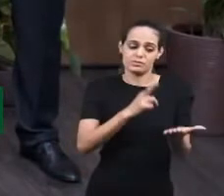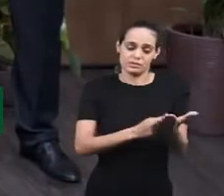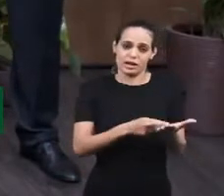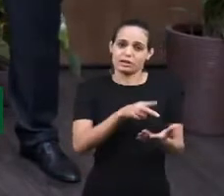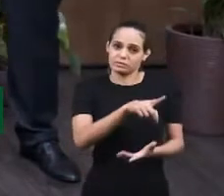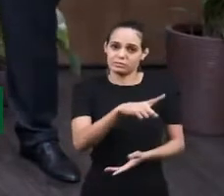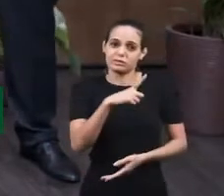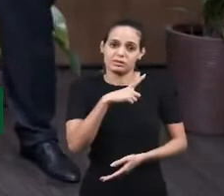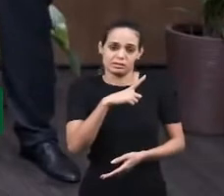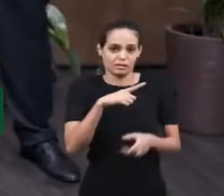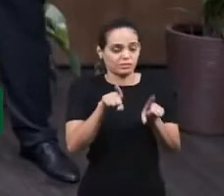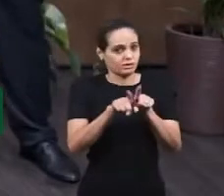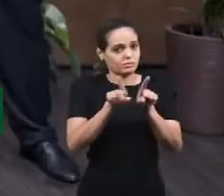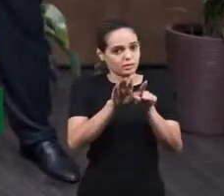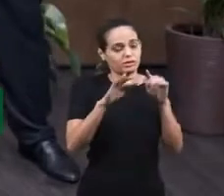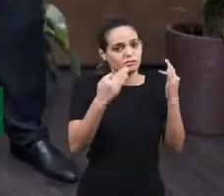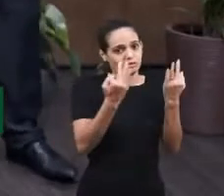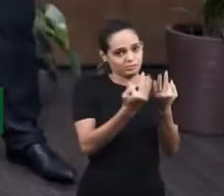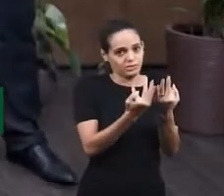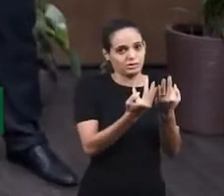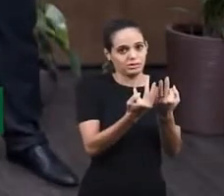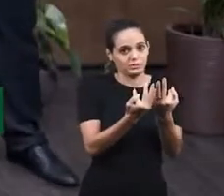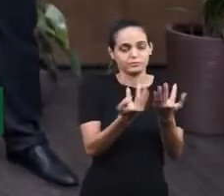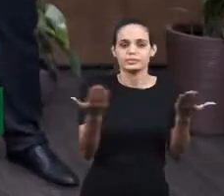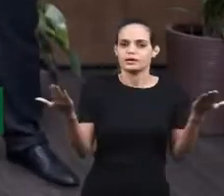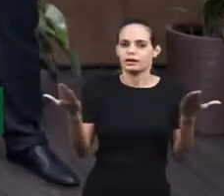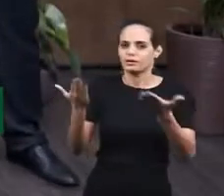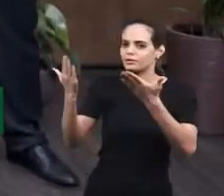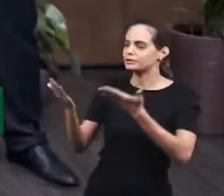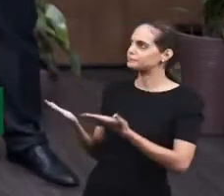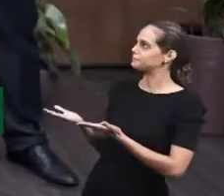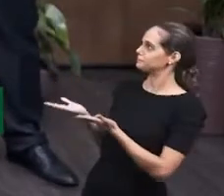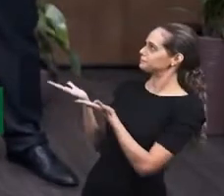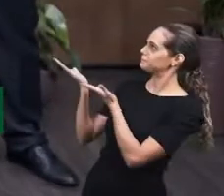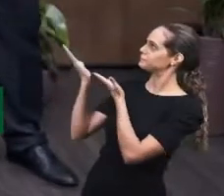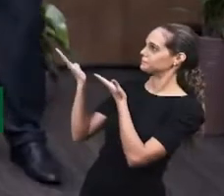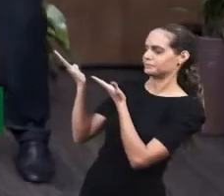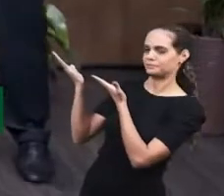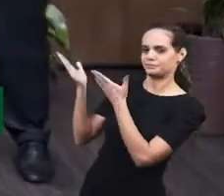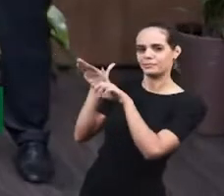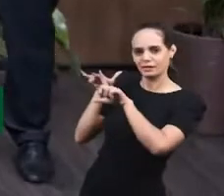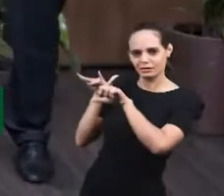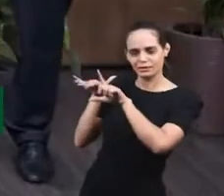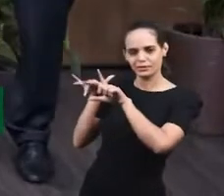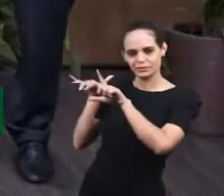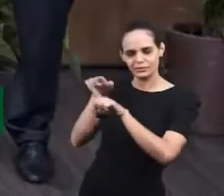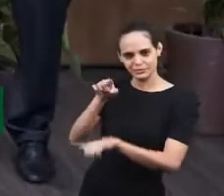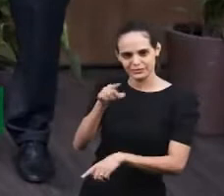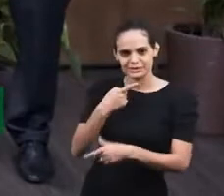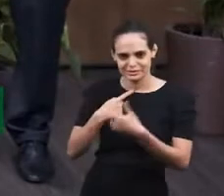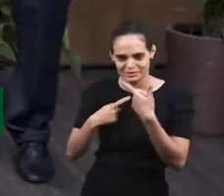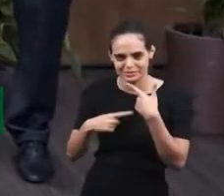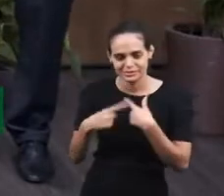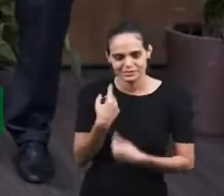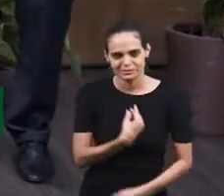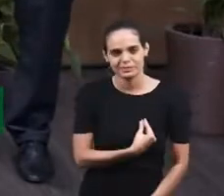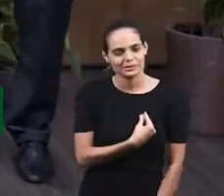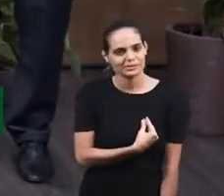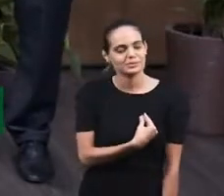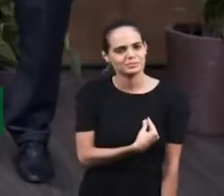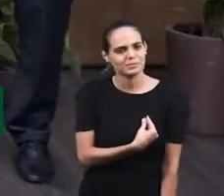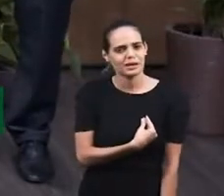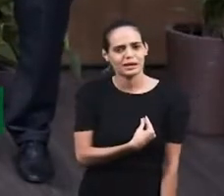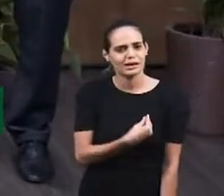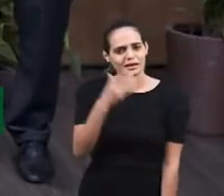life and in the family. Now, on the bottom of your screen, you can see a QR code. Those who wish